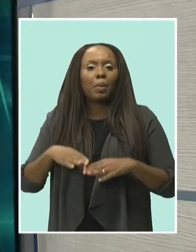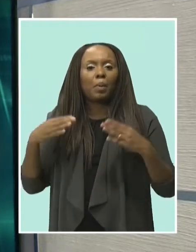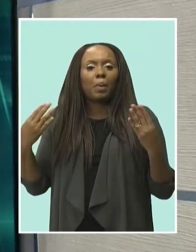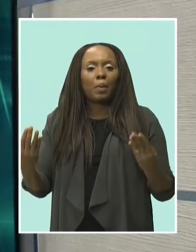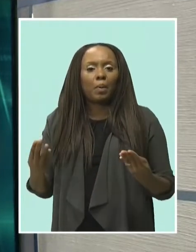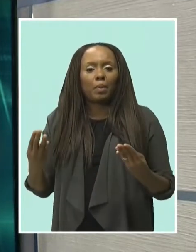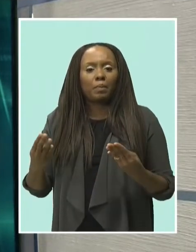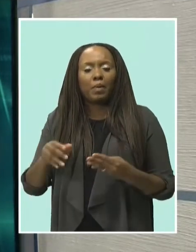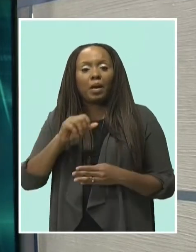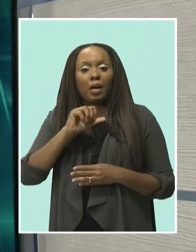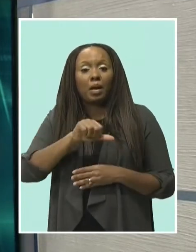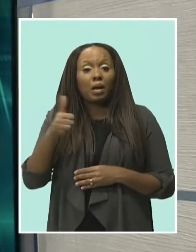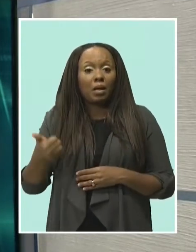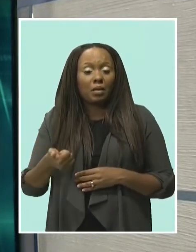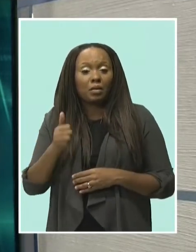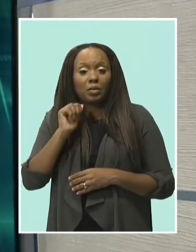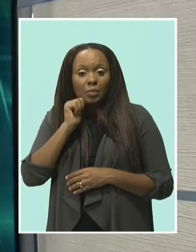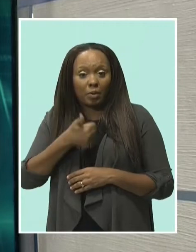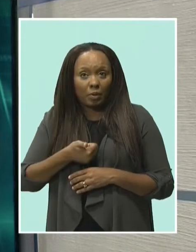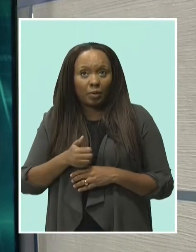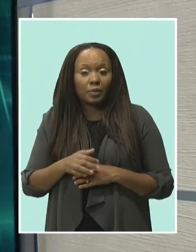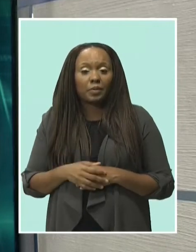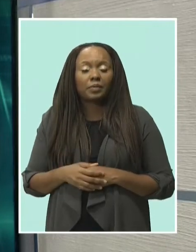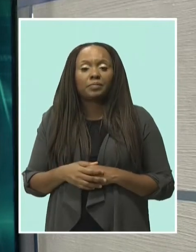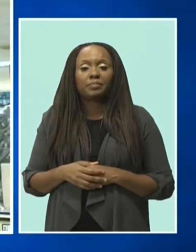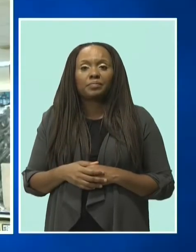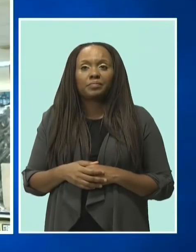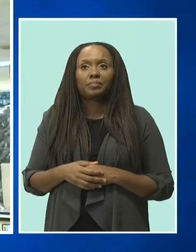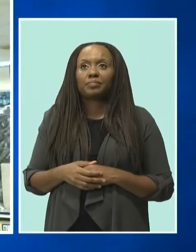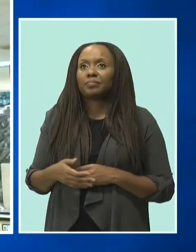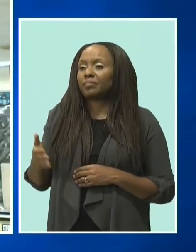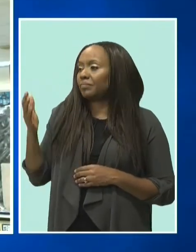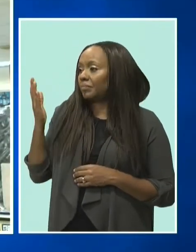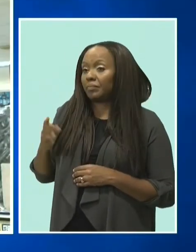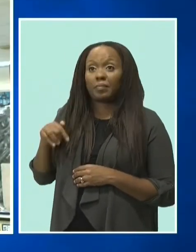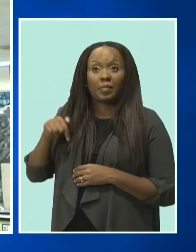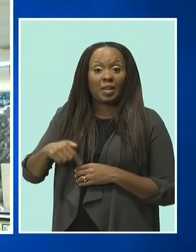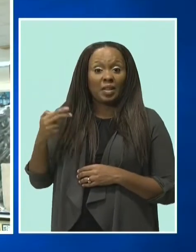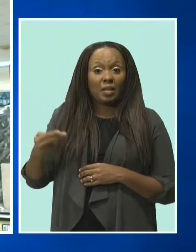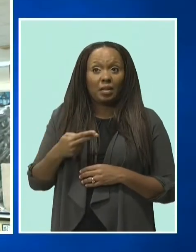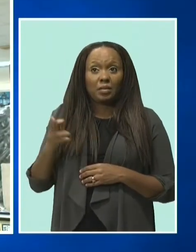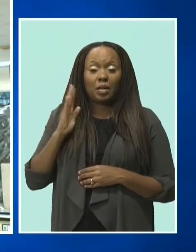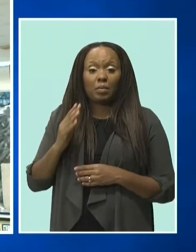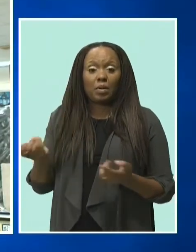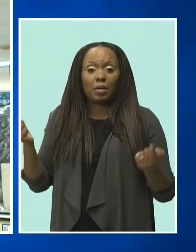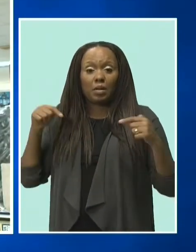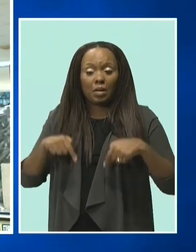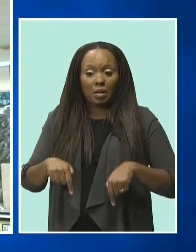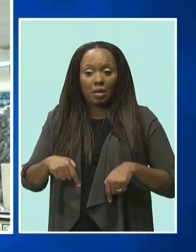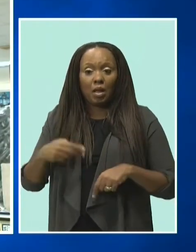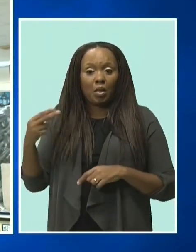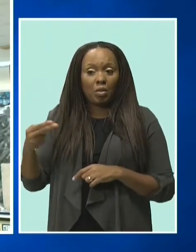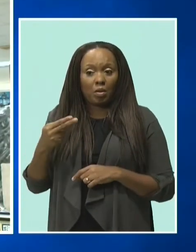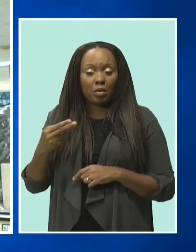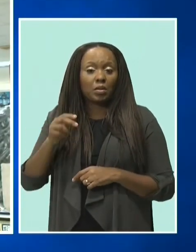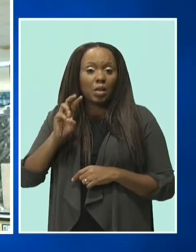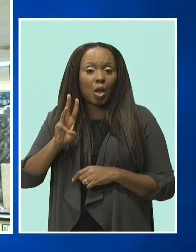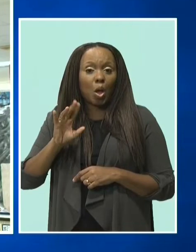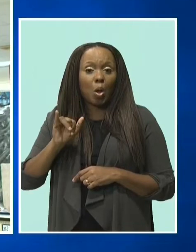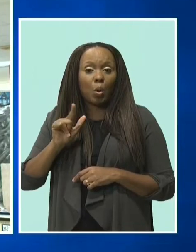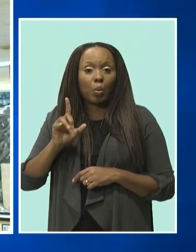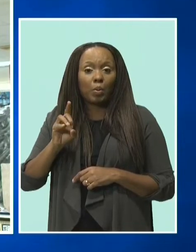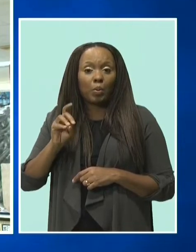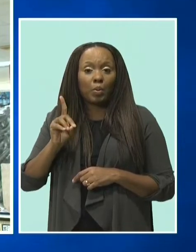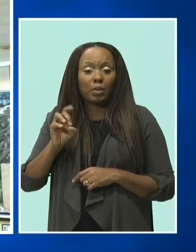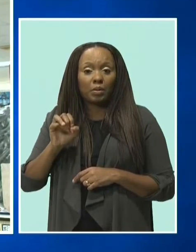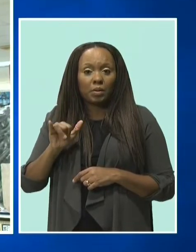doors to another clinic tomorrow. The mobile unit is coming this Thursday at Carter's in Wildy, so we're looking forward to have a good